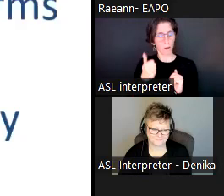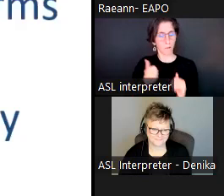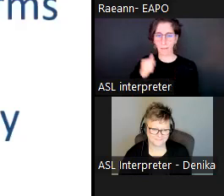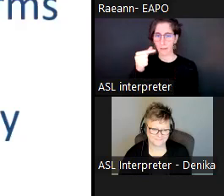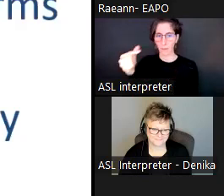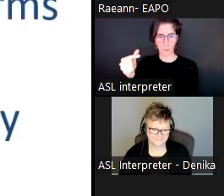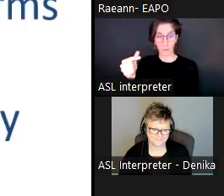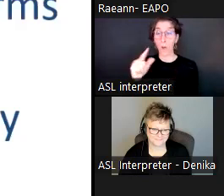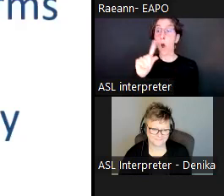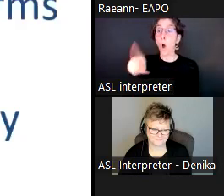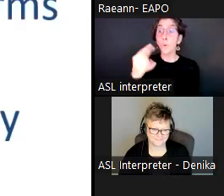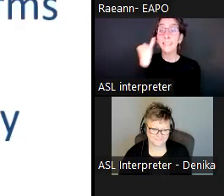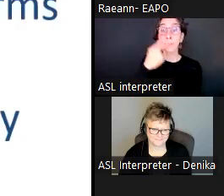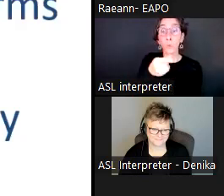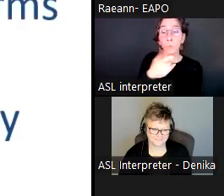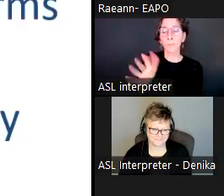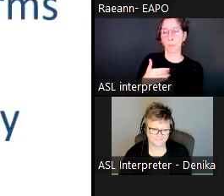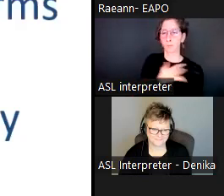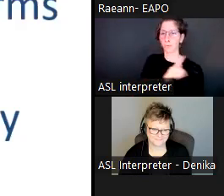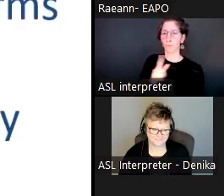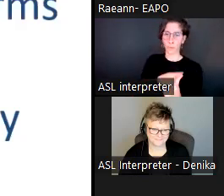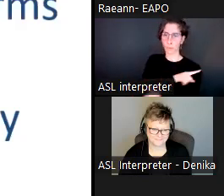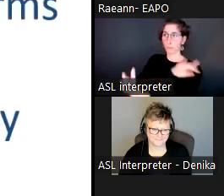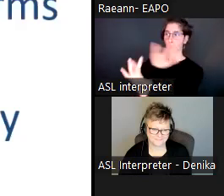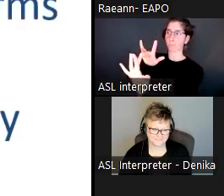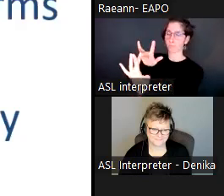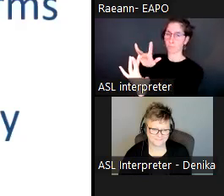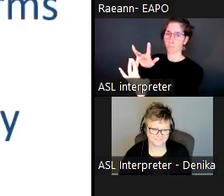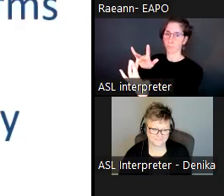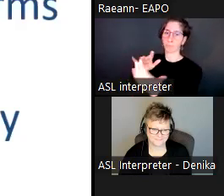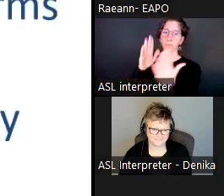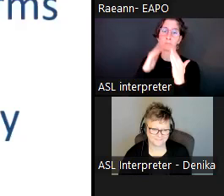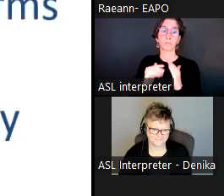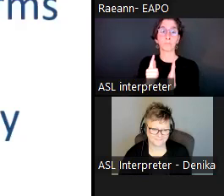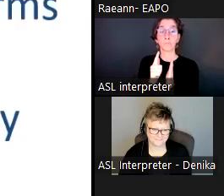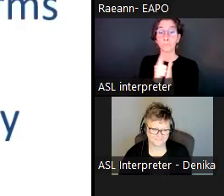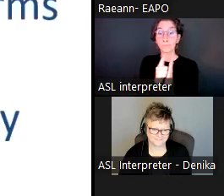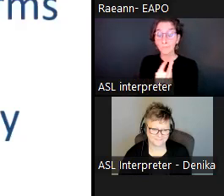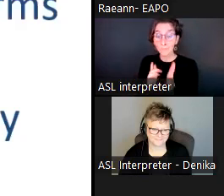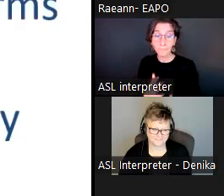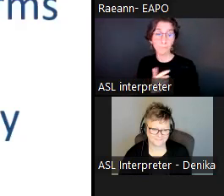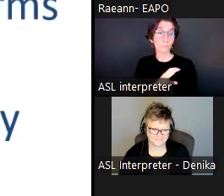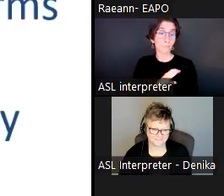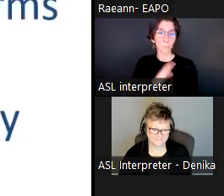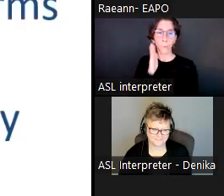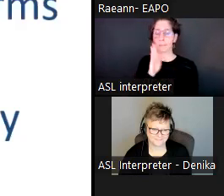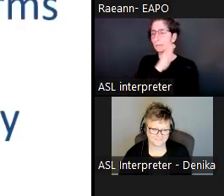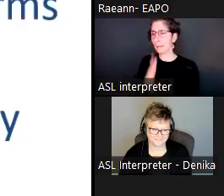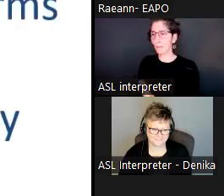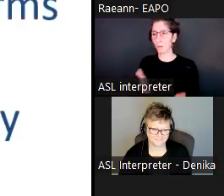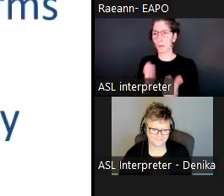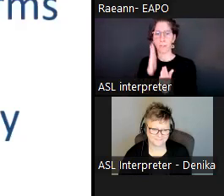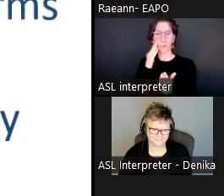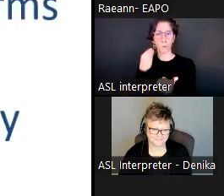unless you've applied for it, that is. Law enforcement will never demand payments. It will not threaten to arrest you